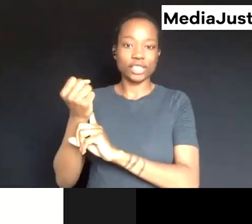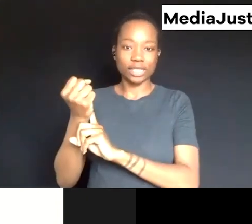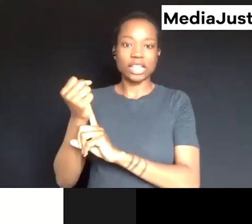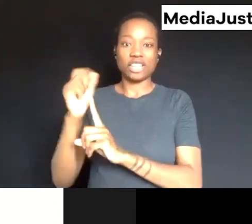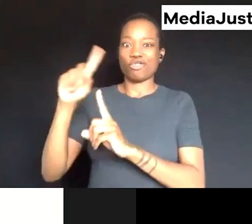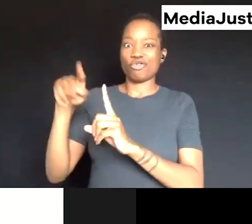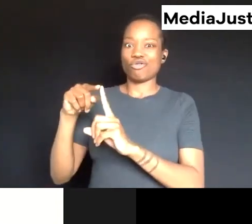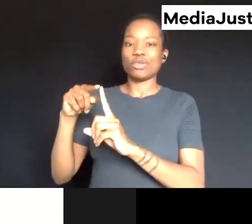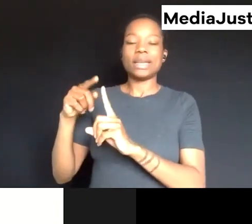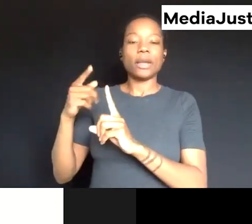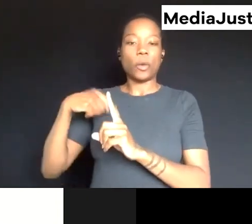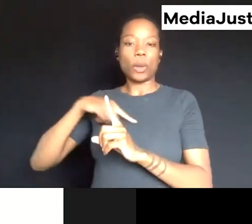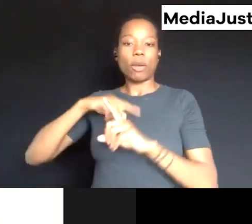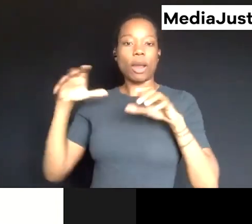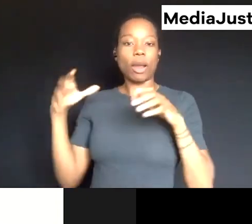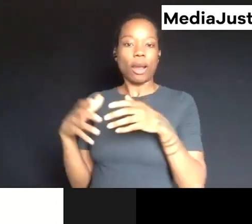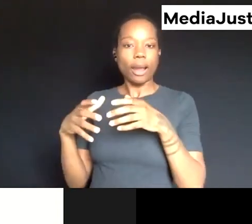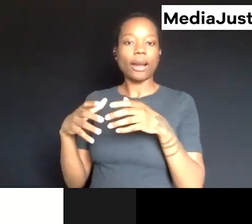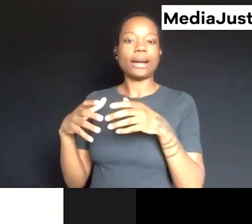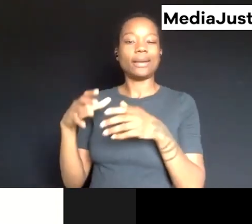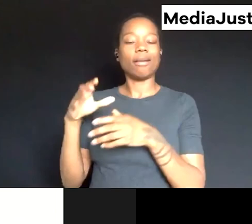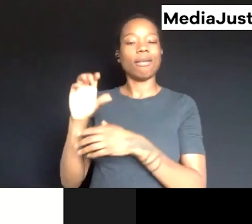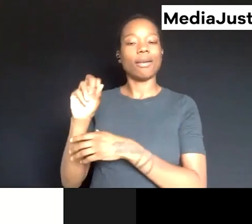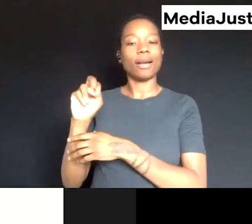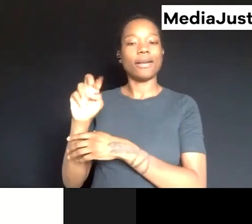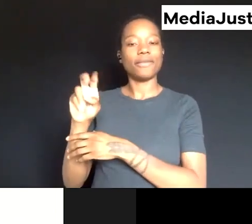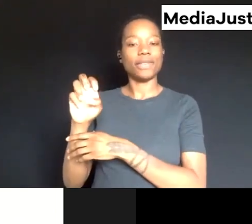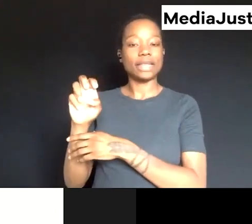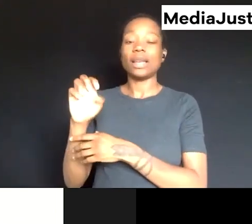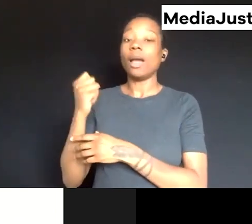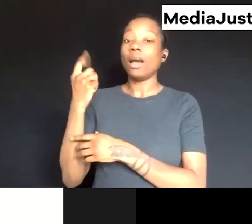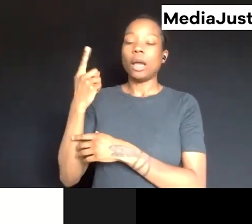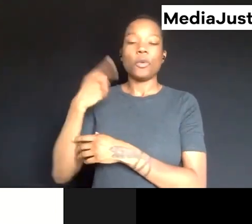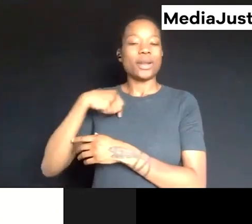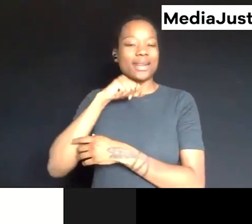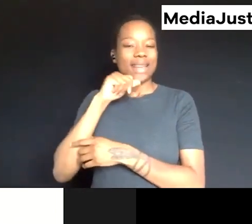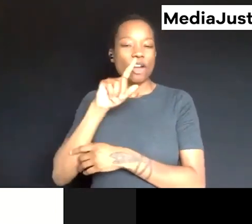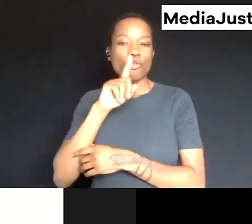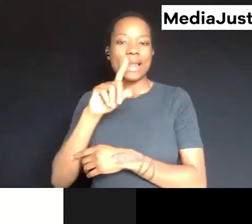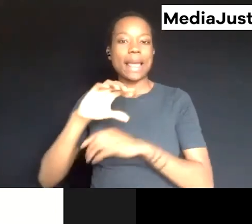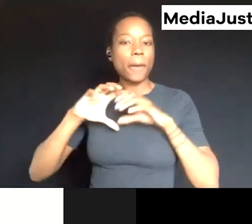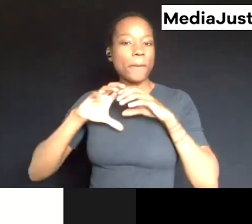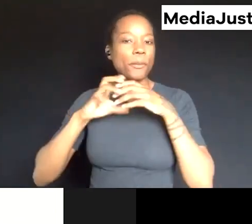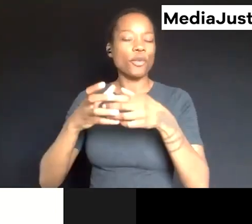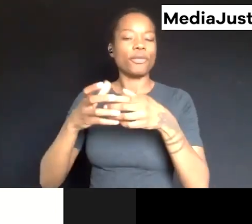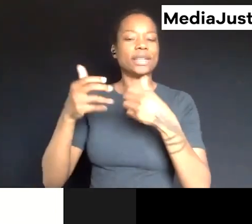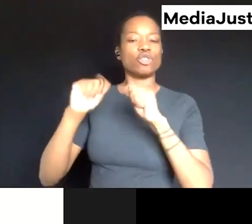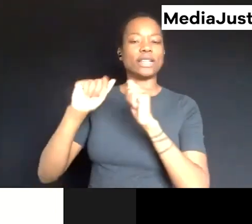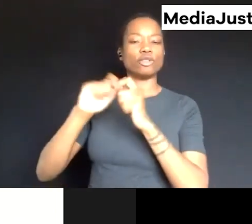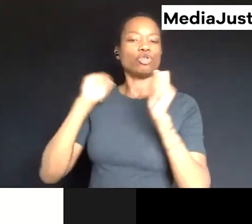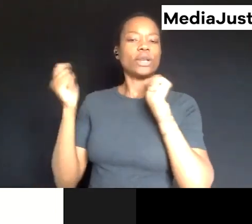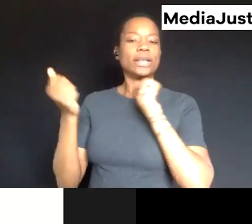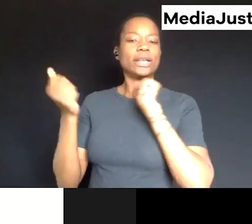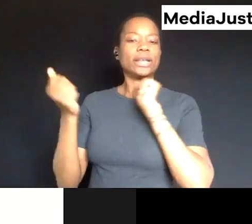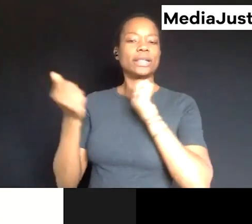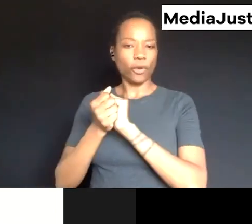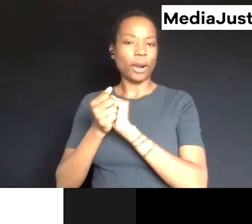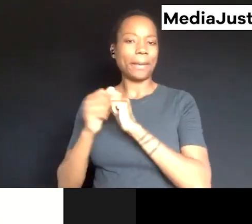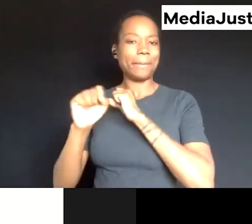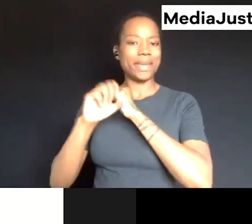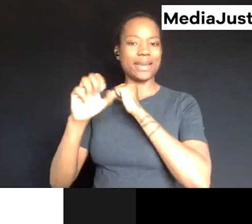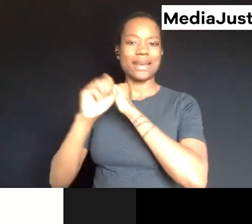movement that was fighting to transform media and technology. The last time we saw kind of activism around media was